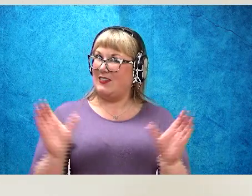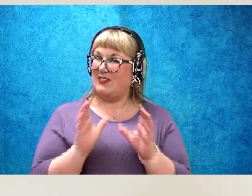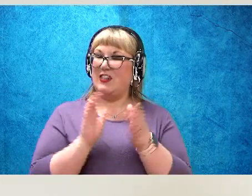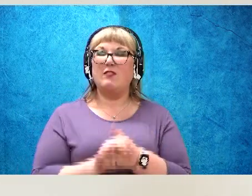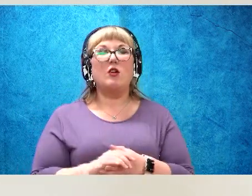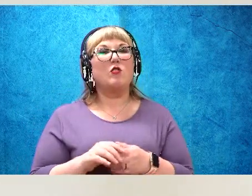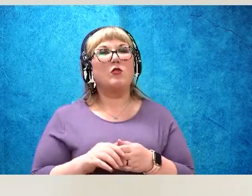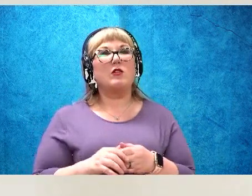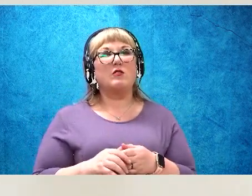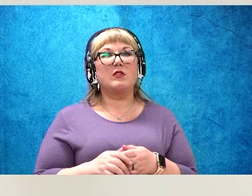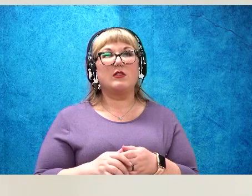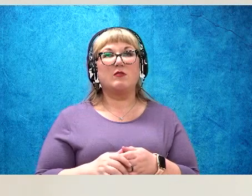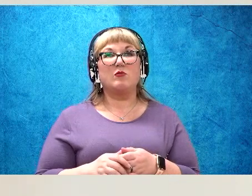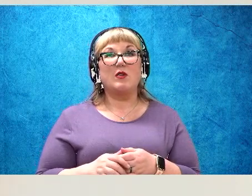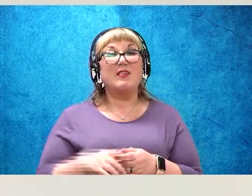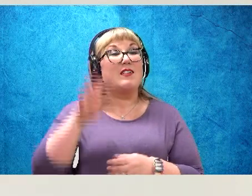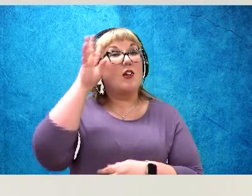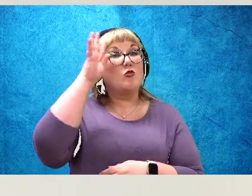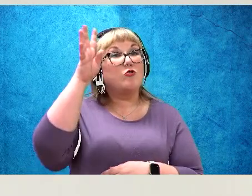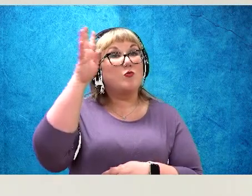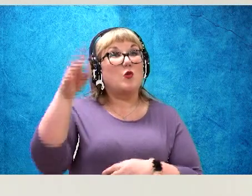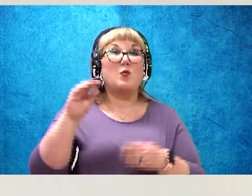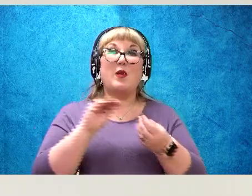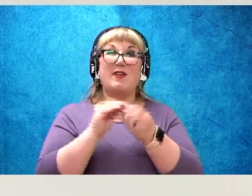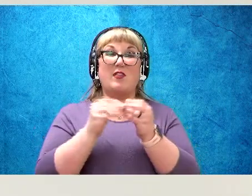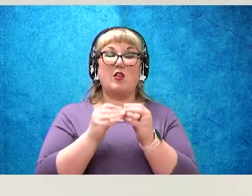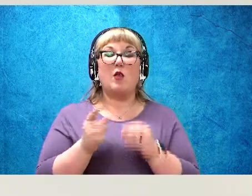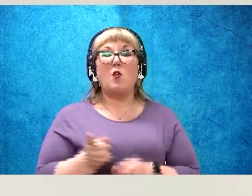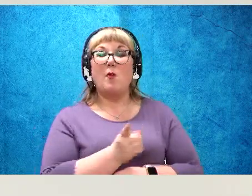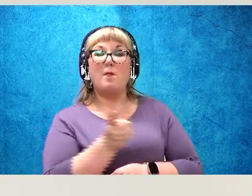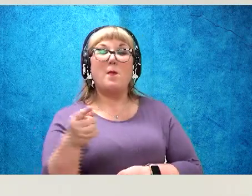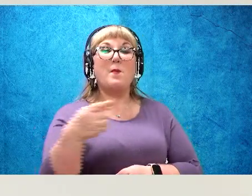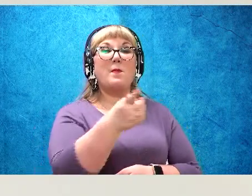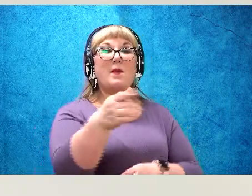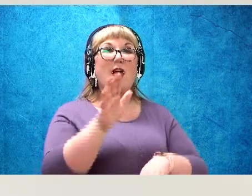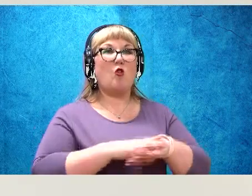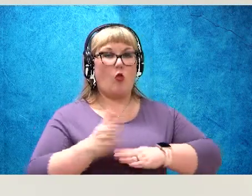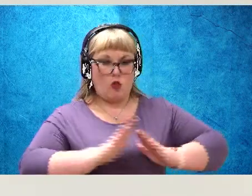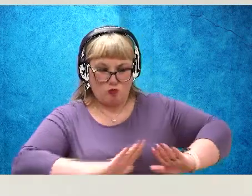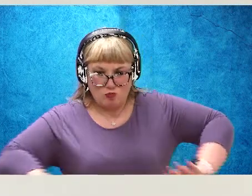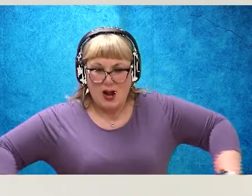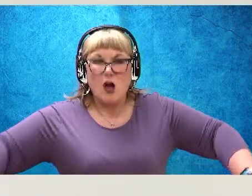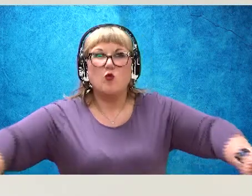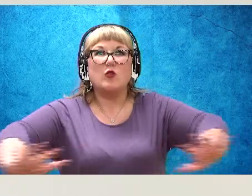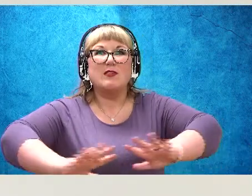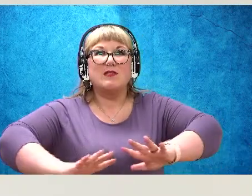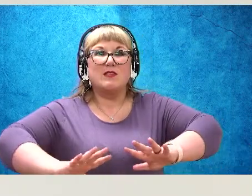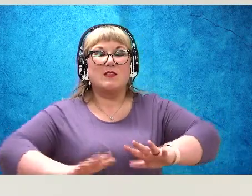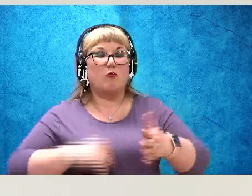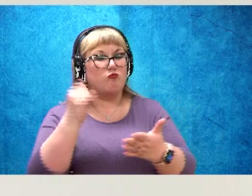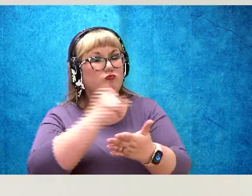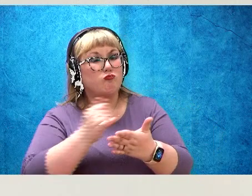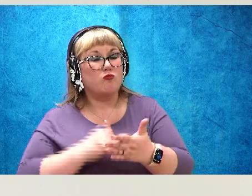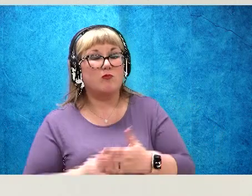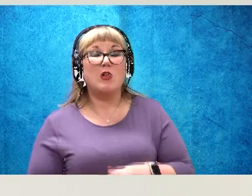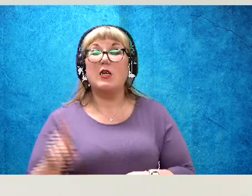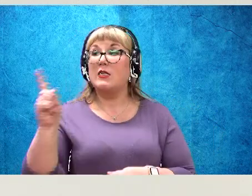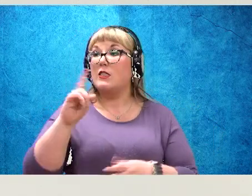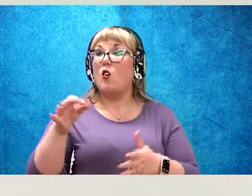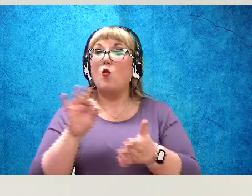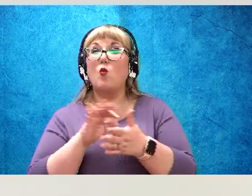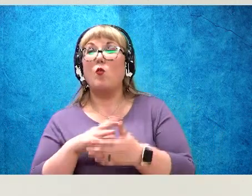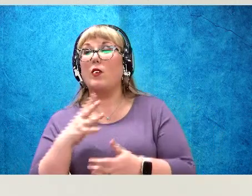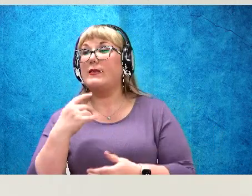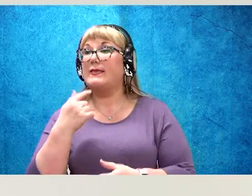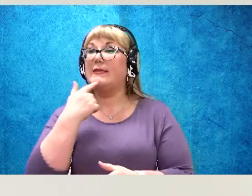do with sidewalk chalk is to create a number path on the ground. And as someone in your family calls out the number, they could